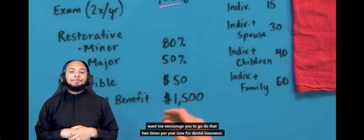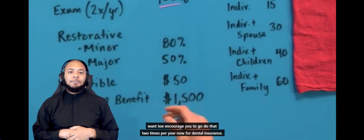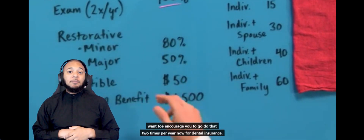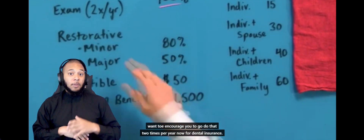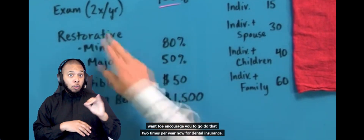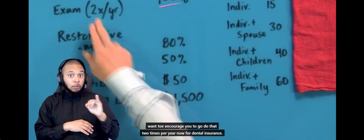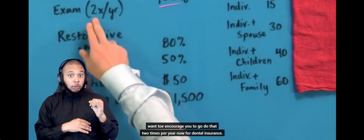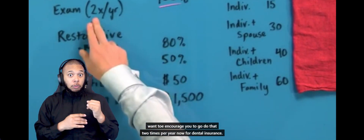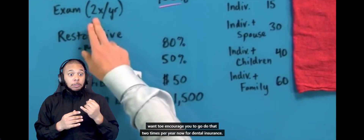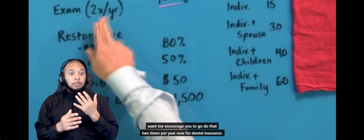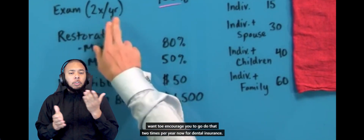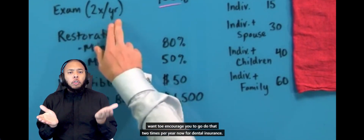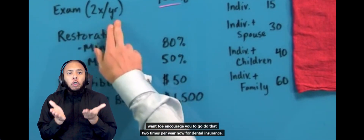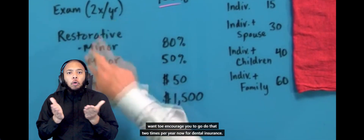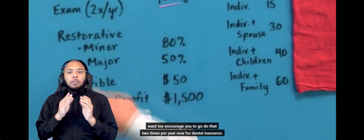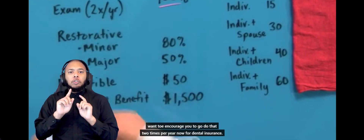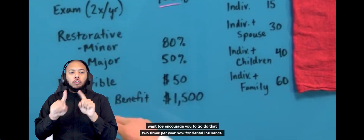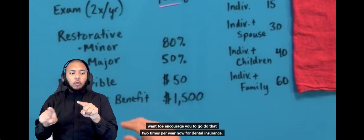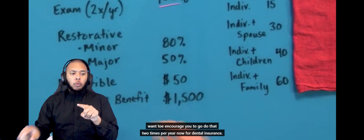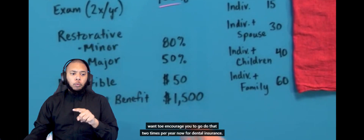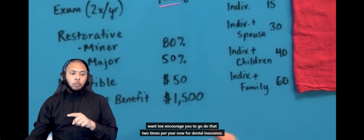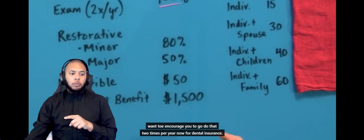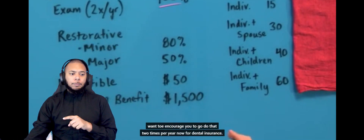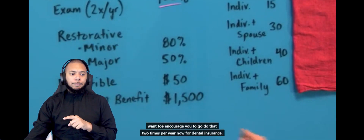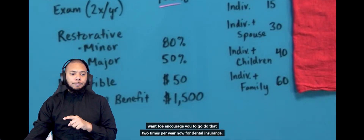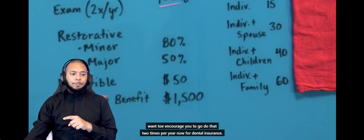you to go do that 2 times per year.